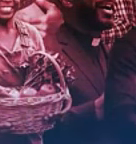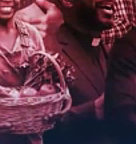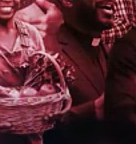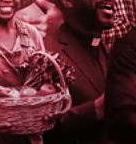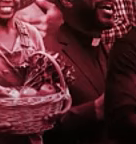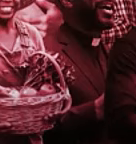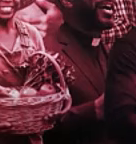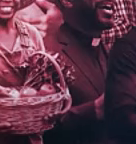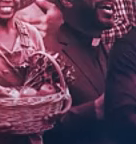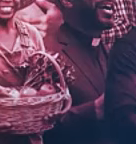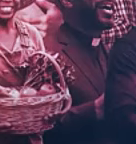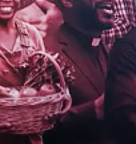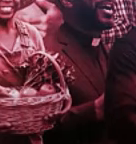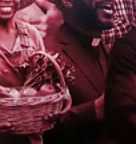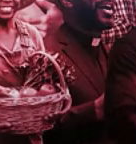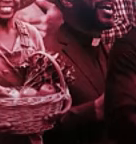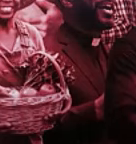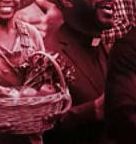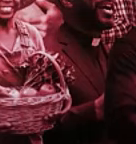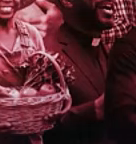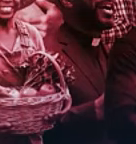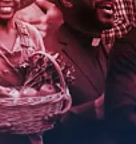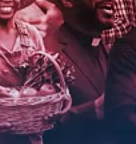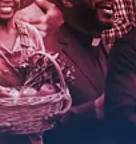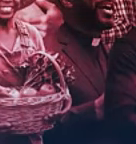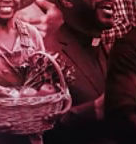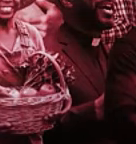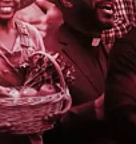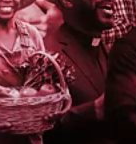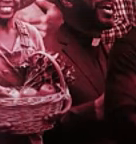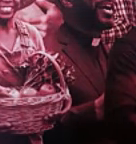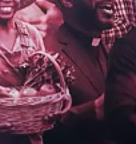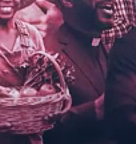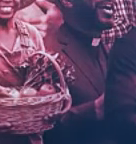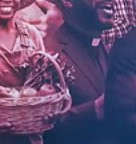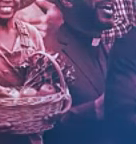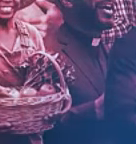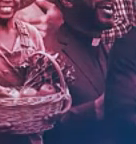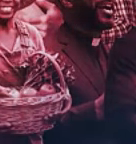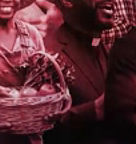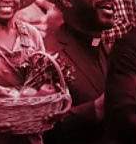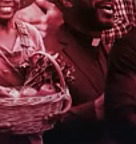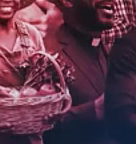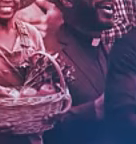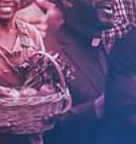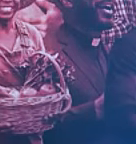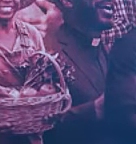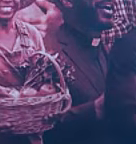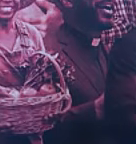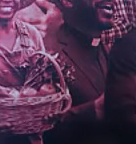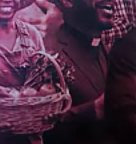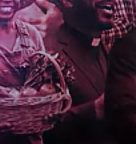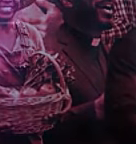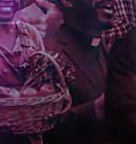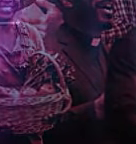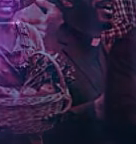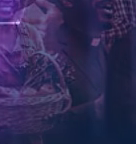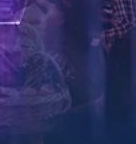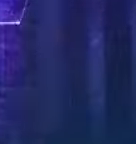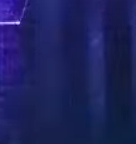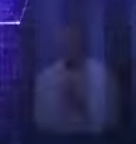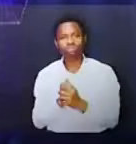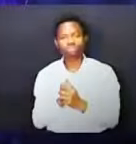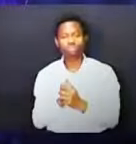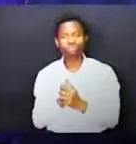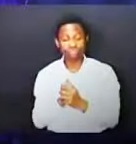calling. The calling of the church is to declare in word and demonstrate in attitude